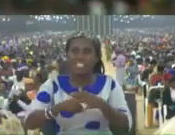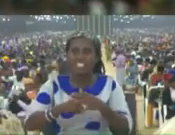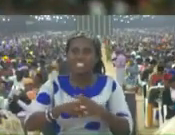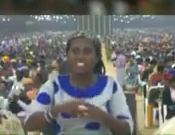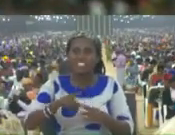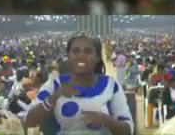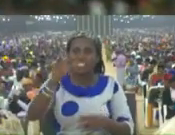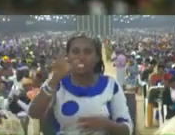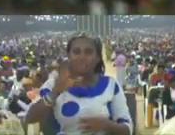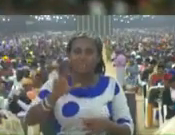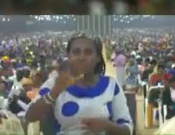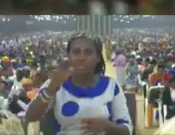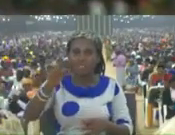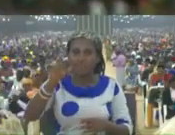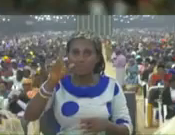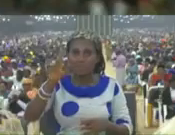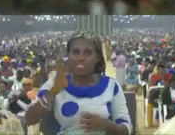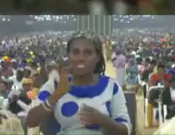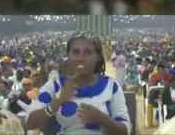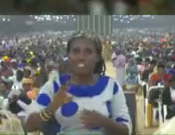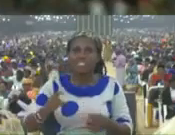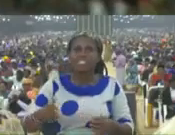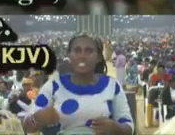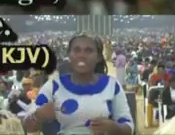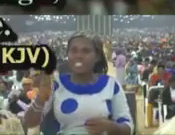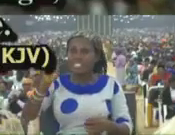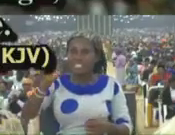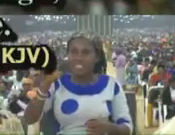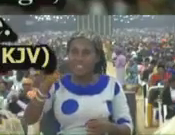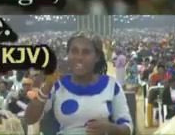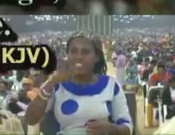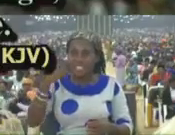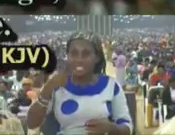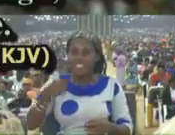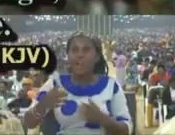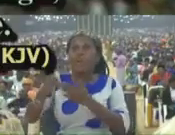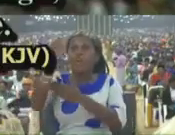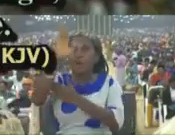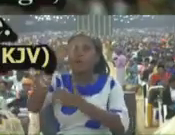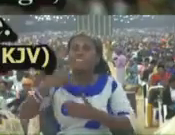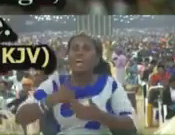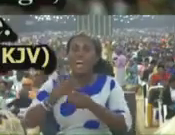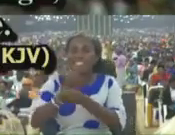6, Sarah said, God has made me to